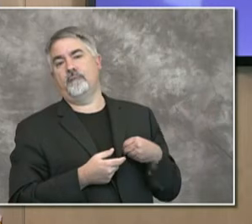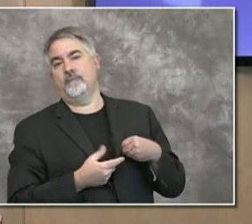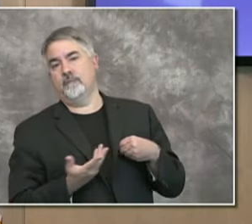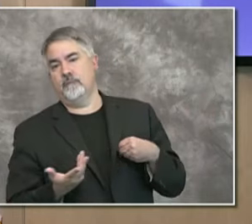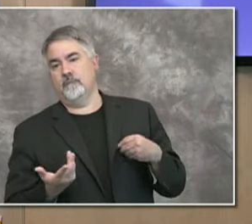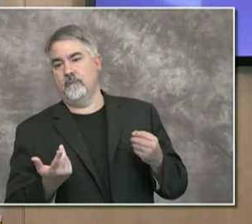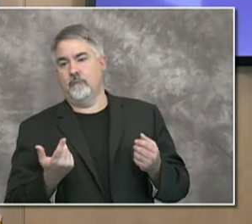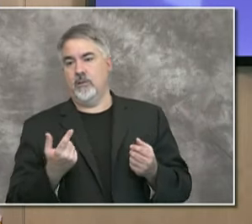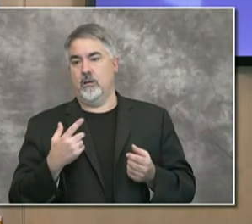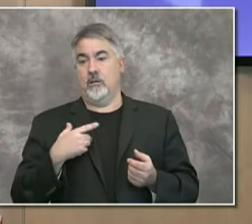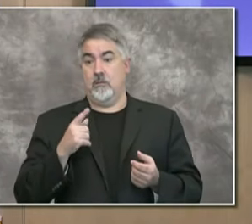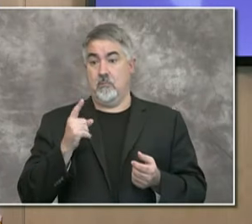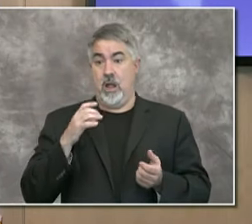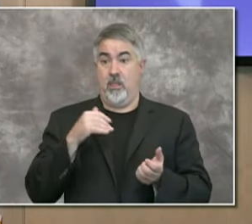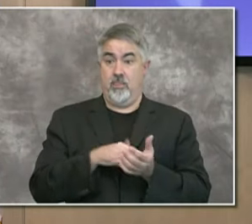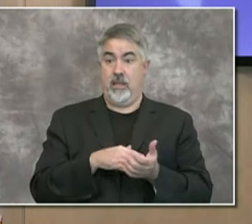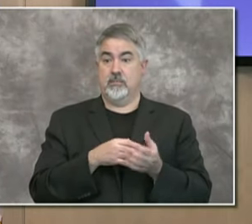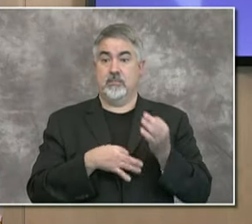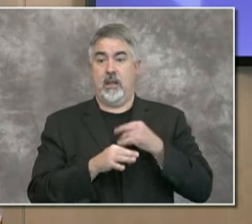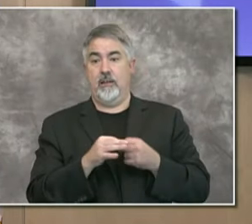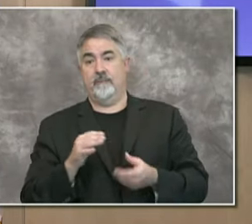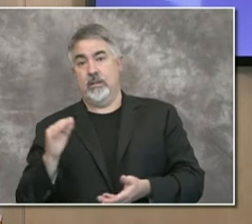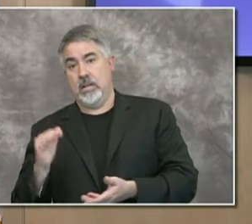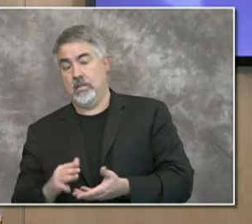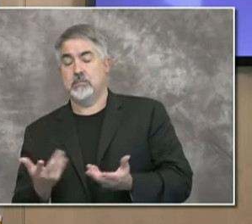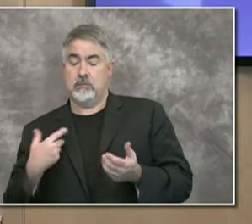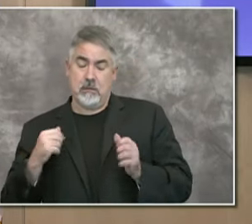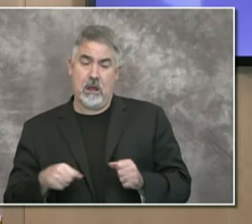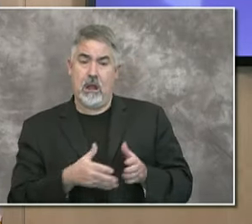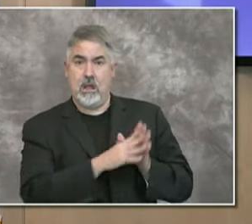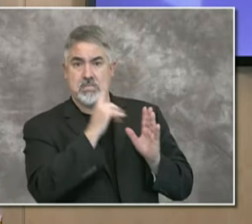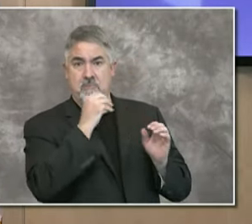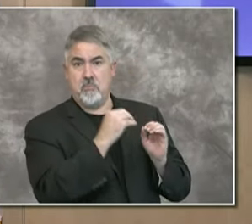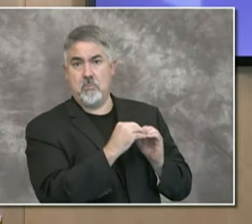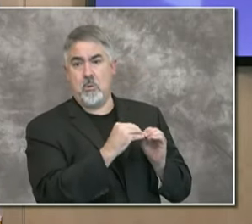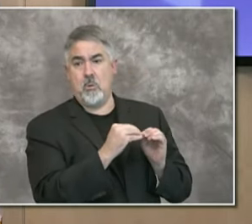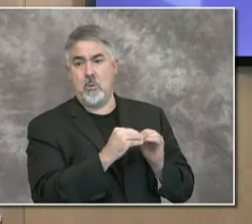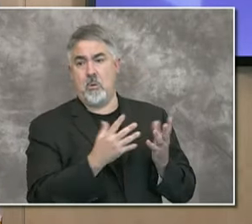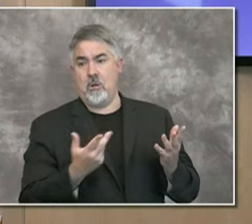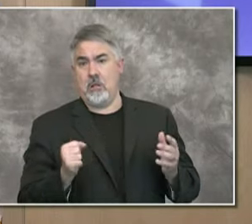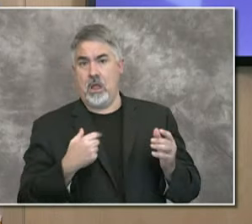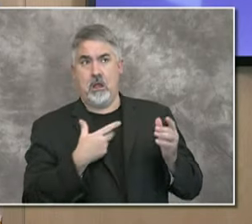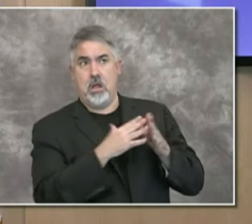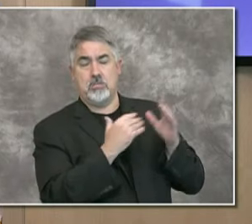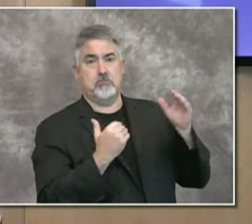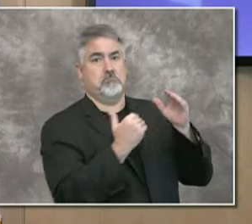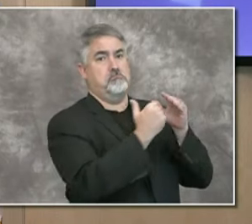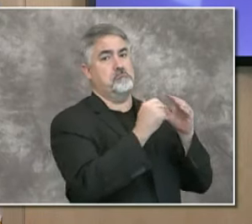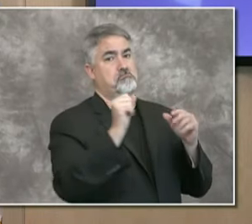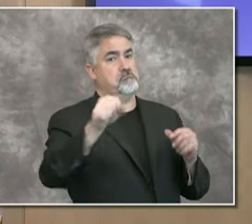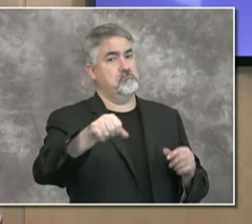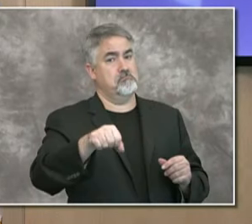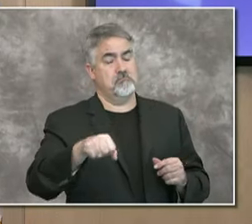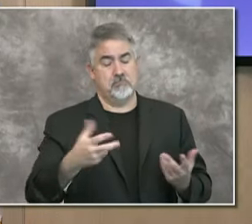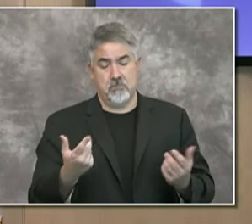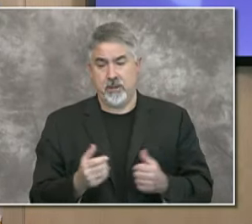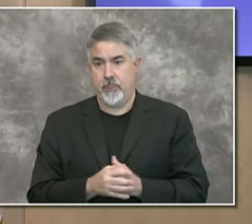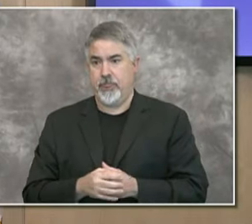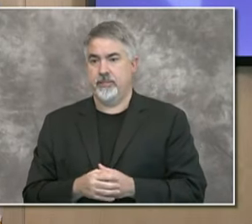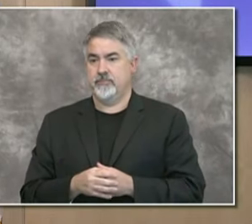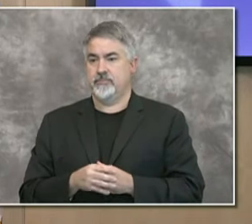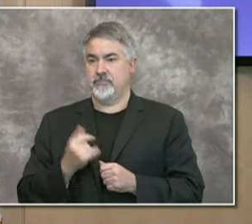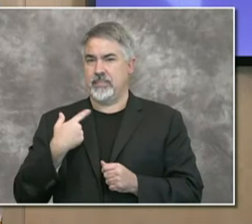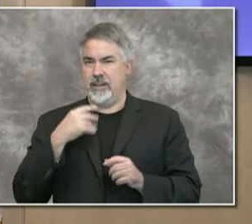of getting a percentage of that. So we're optimistic about it, but we will continue to go down every avenue that we